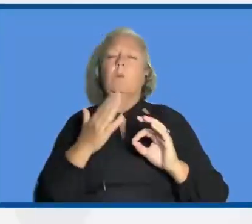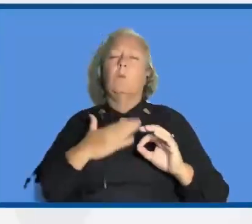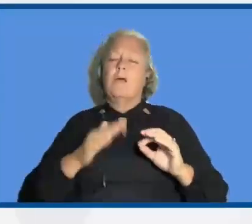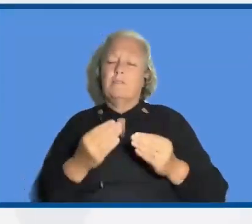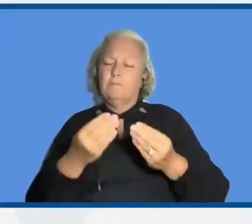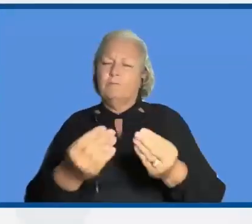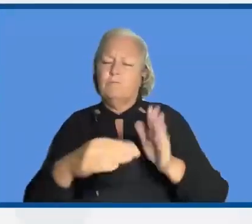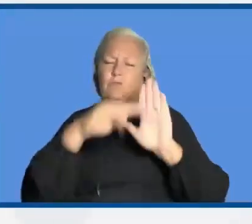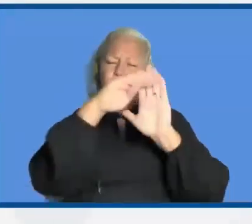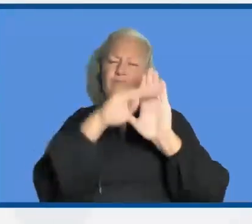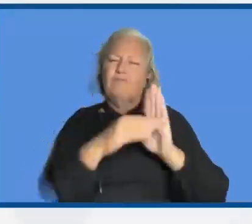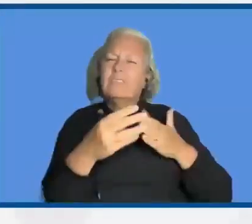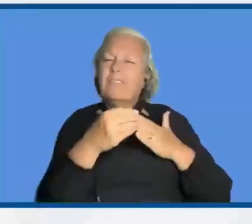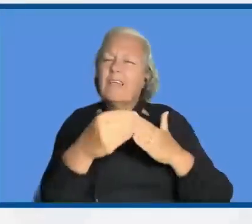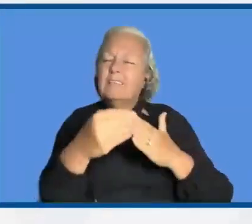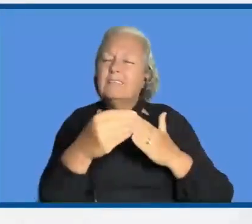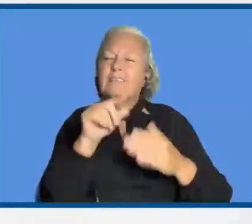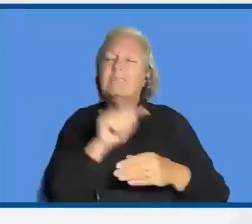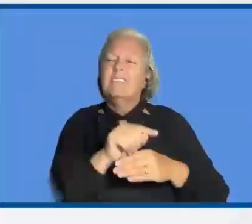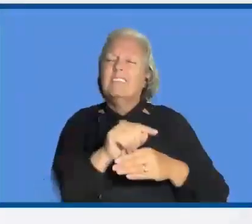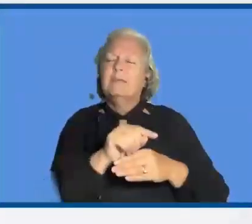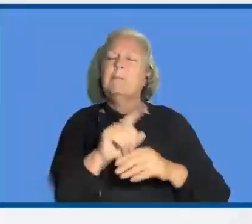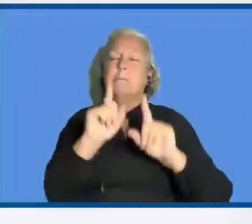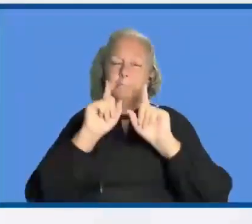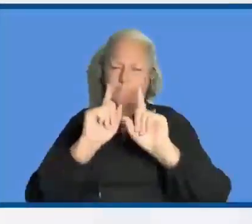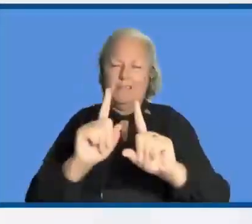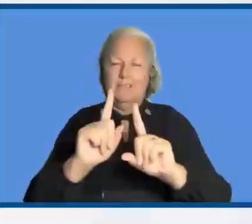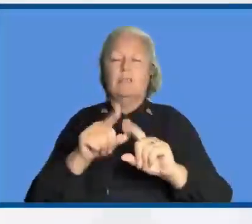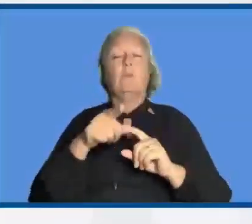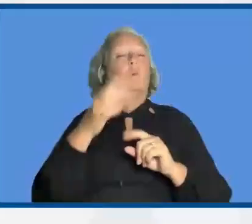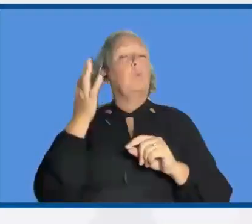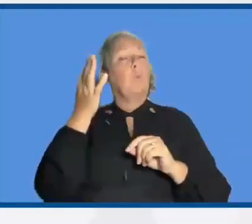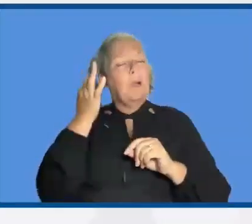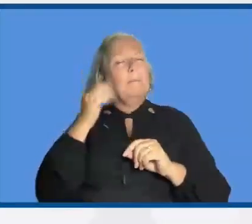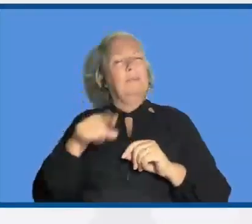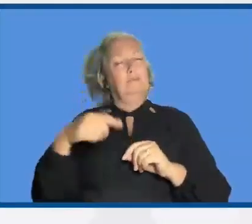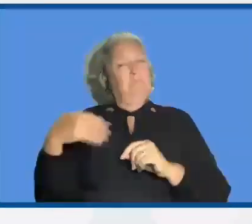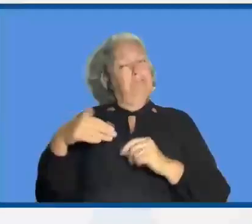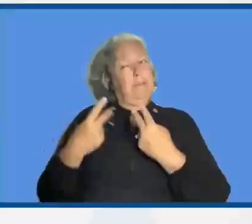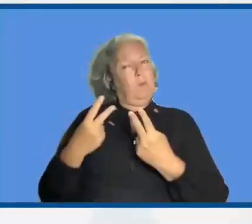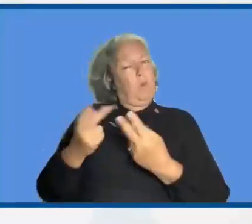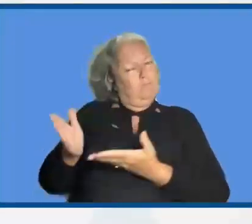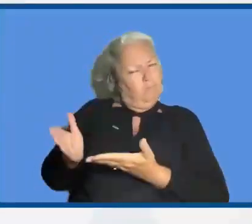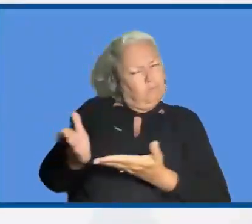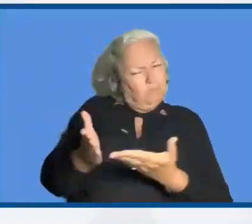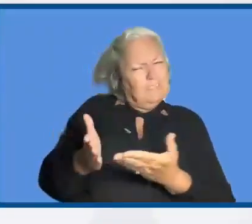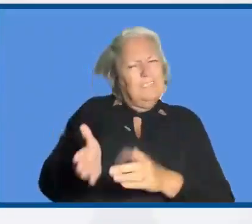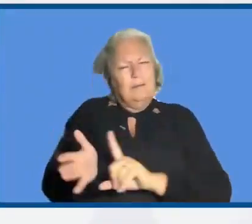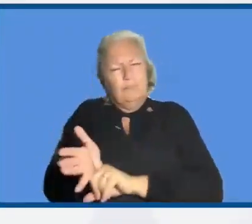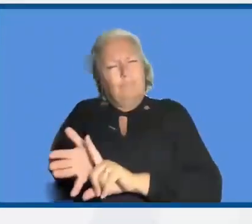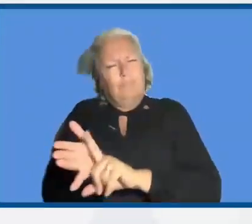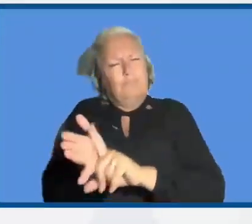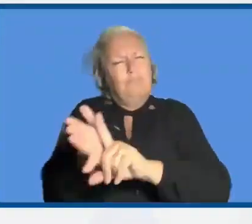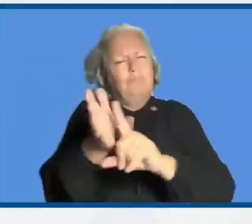for relating to each other, but I believe that women are a driving force that are also pushing, and this was